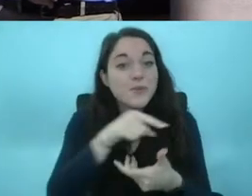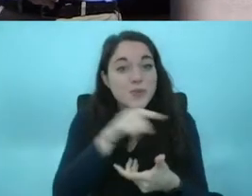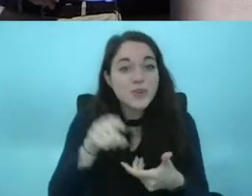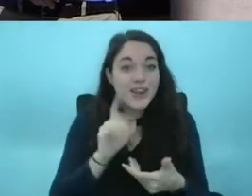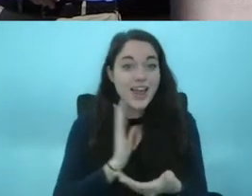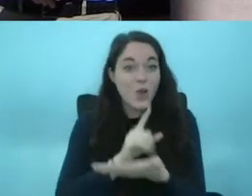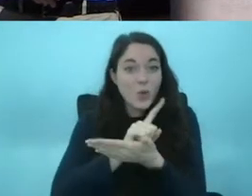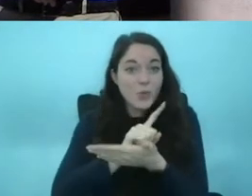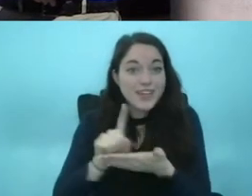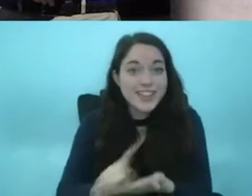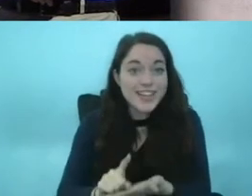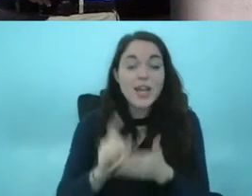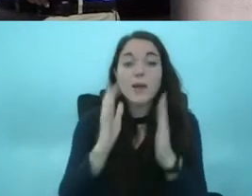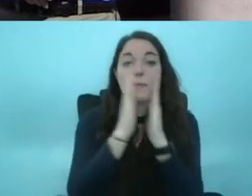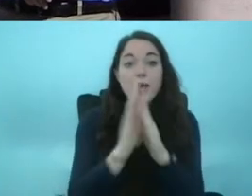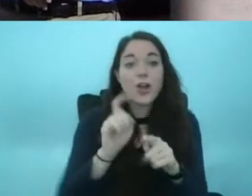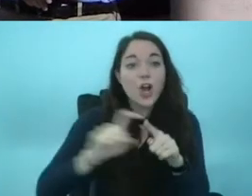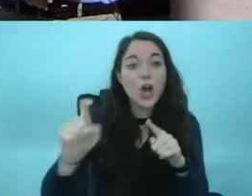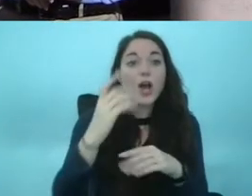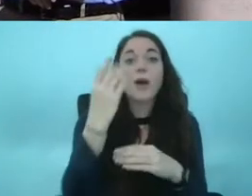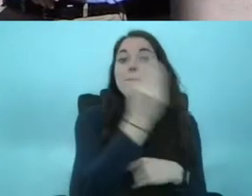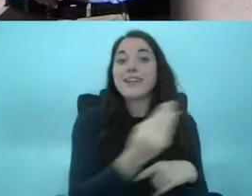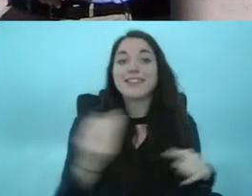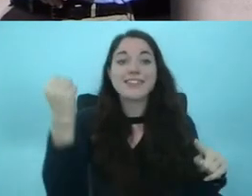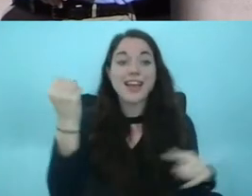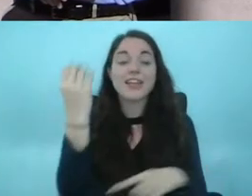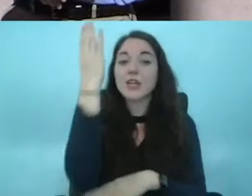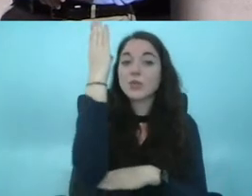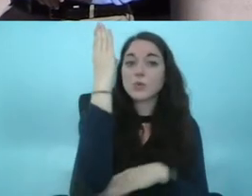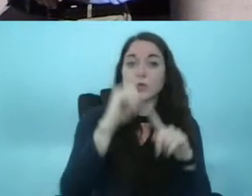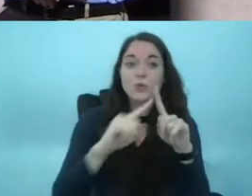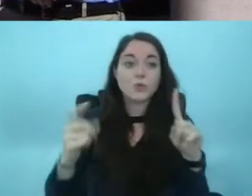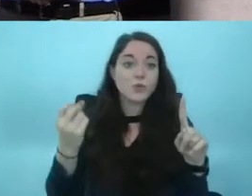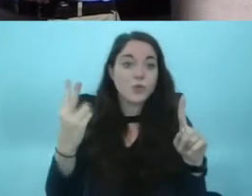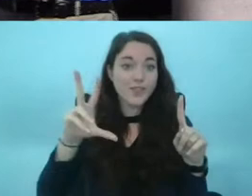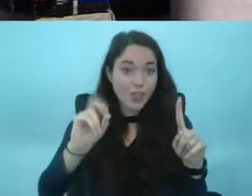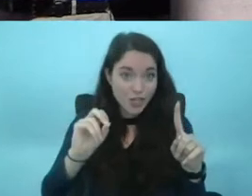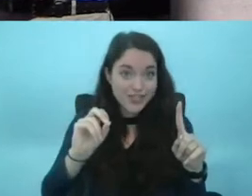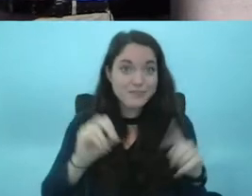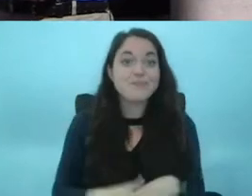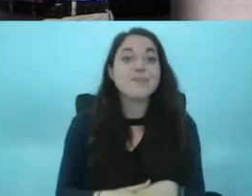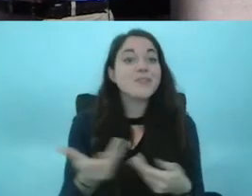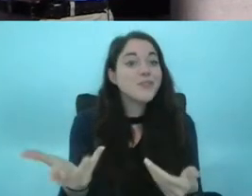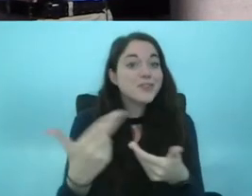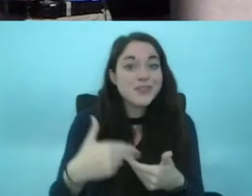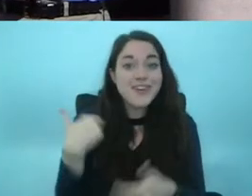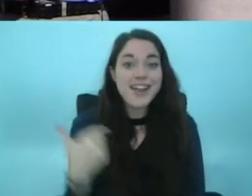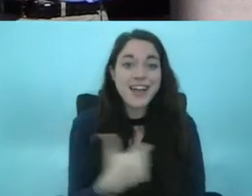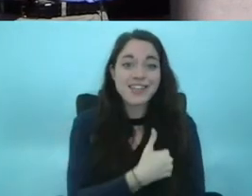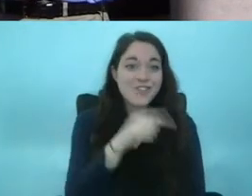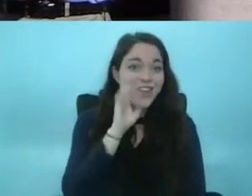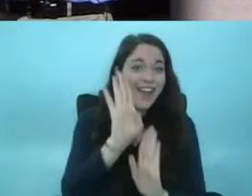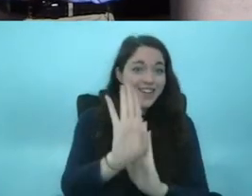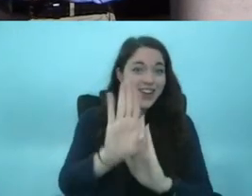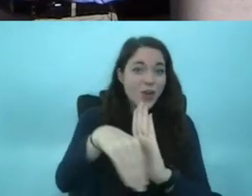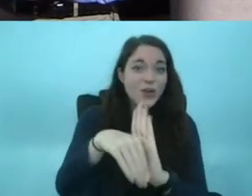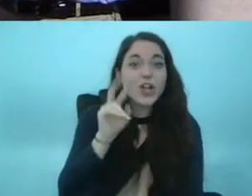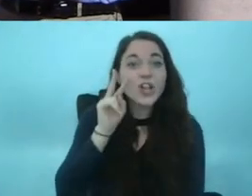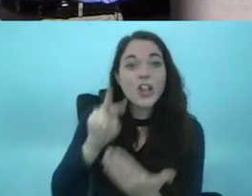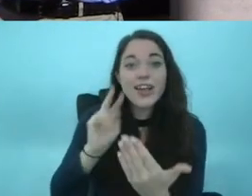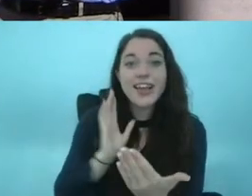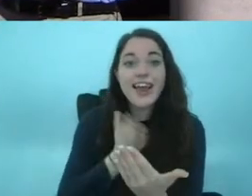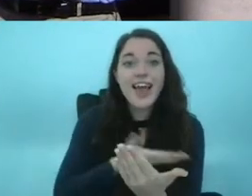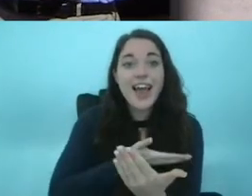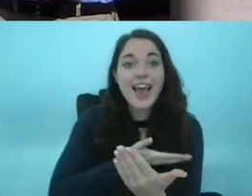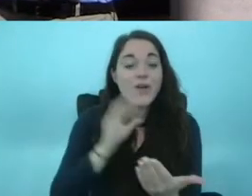through Saturdays from noon to 12:30. Just join us. You can get to the link through our